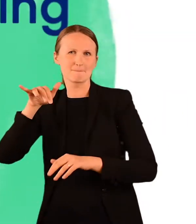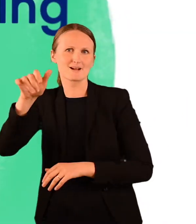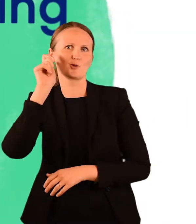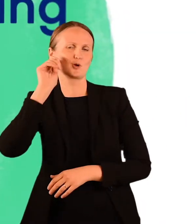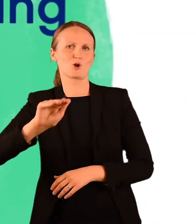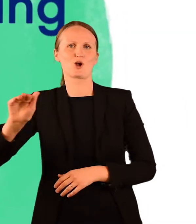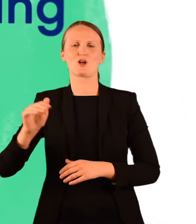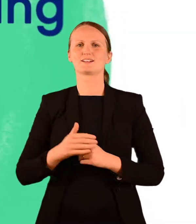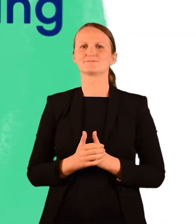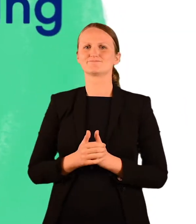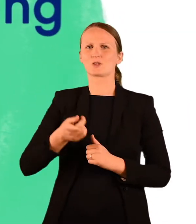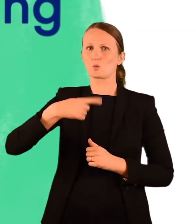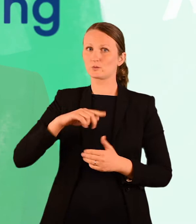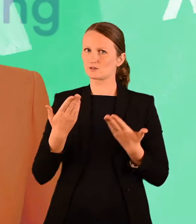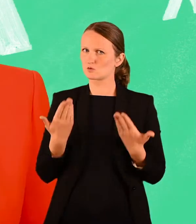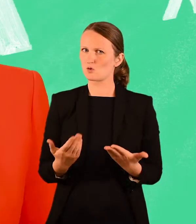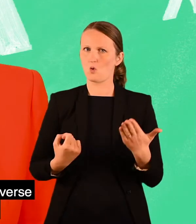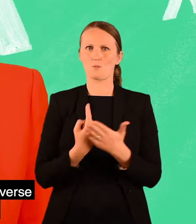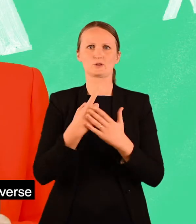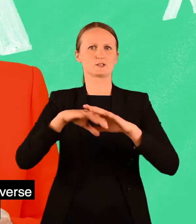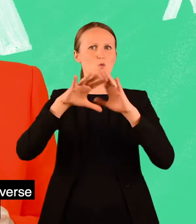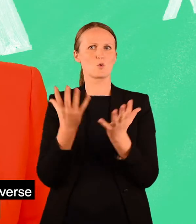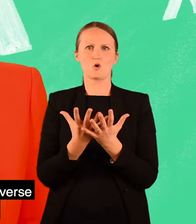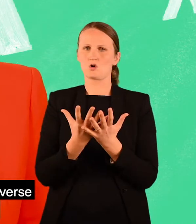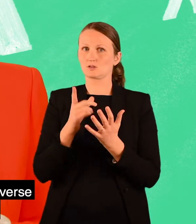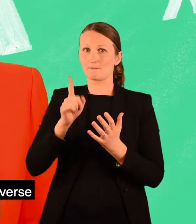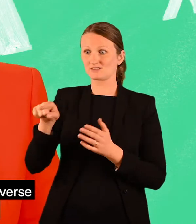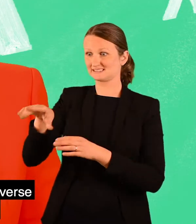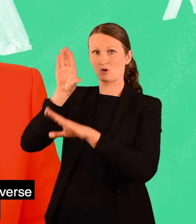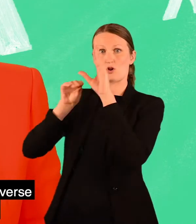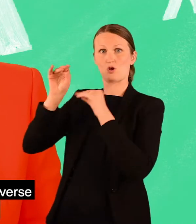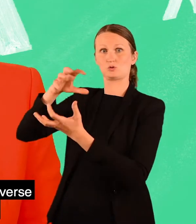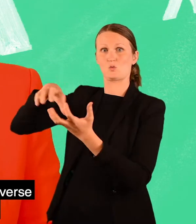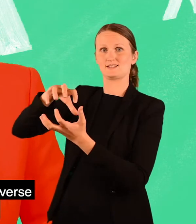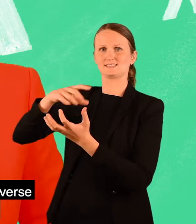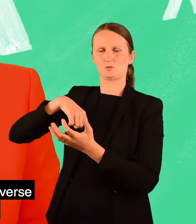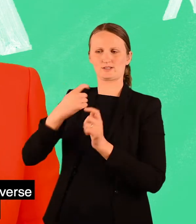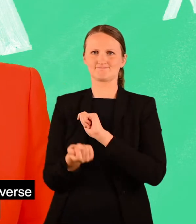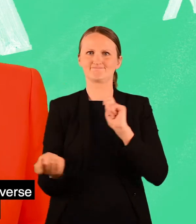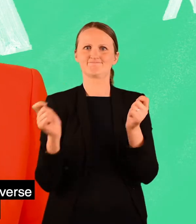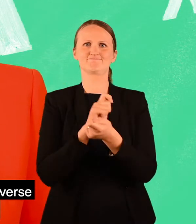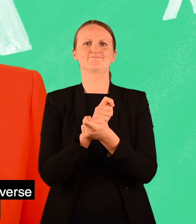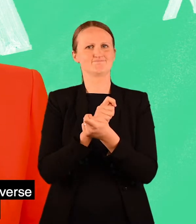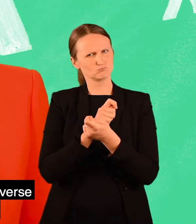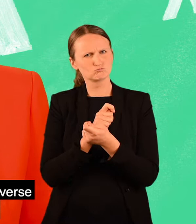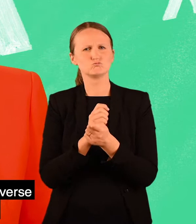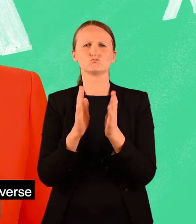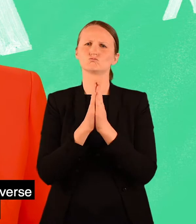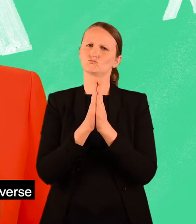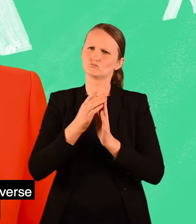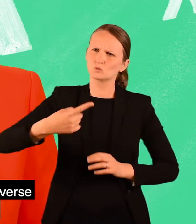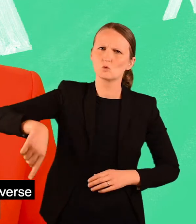including 46 million girls. This is the world's opportunity to reverse the tide of the